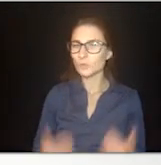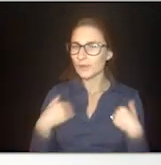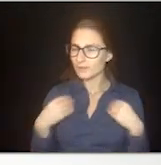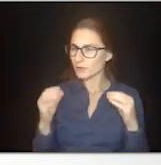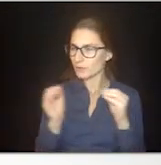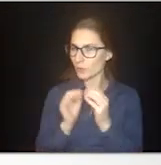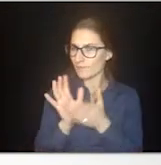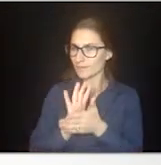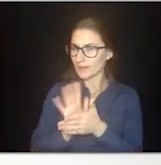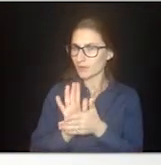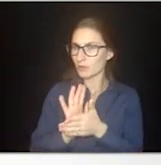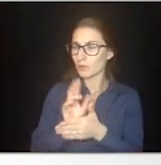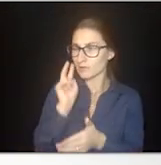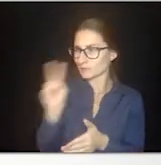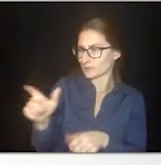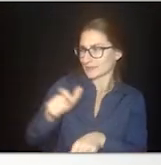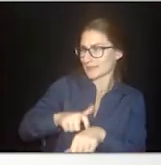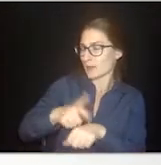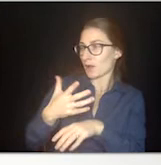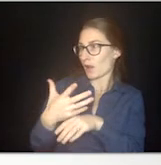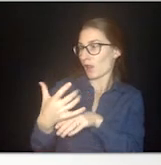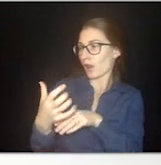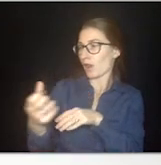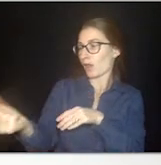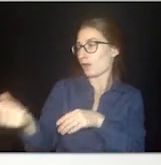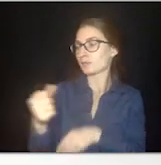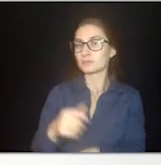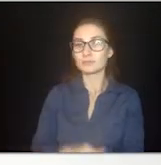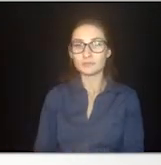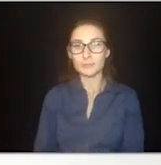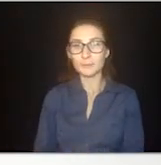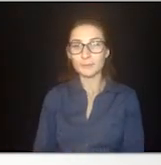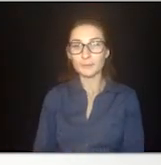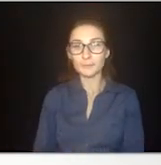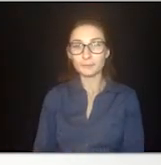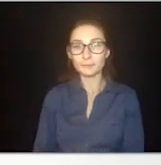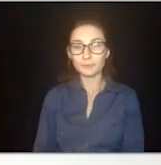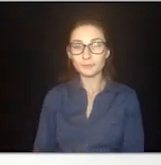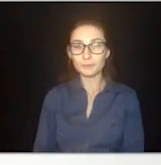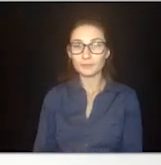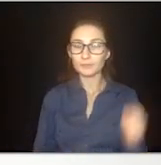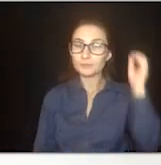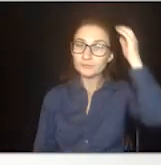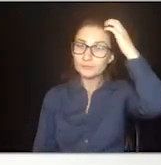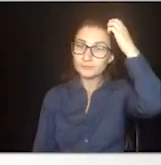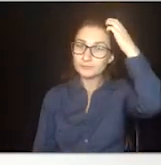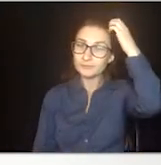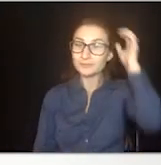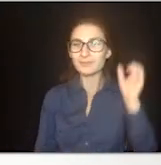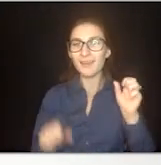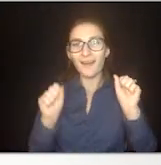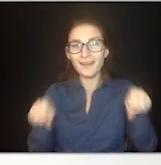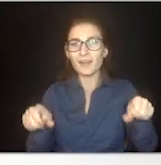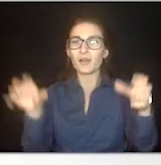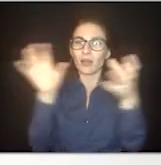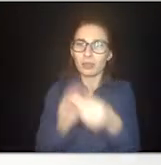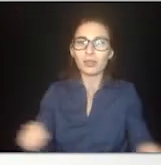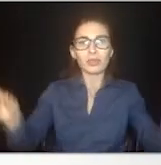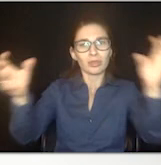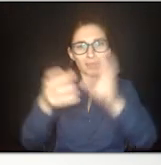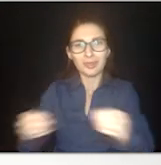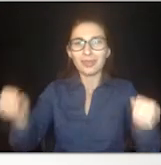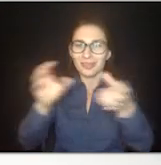more Freddie, don't we? Oh yeah, I know. I'm looking at our time. We can talk about this. So okay, What time it's 10. I